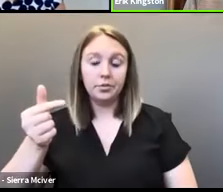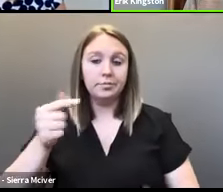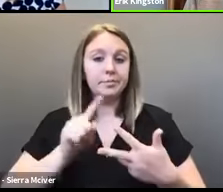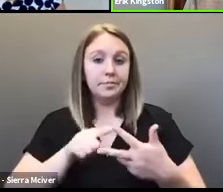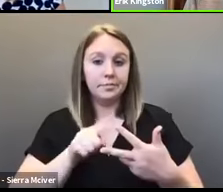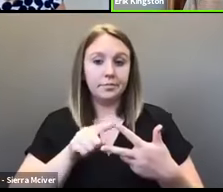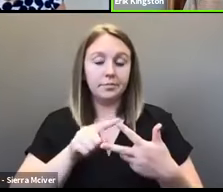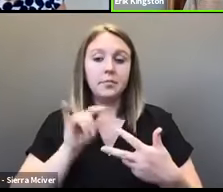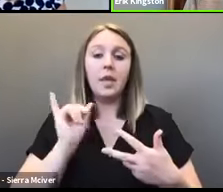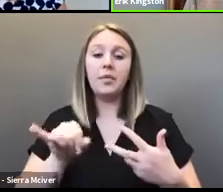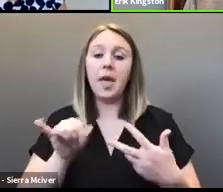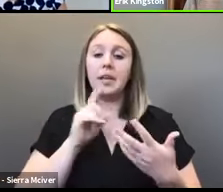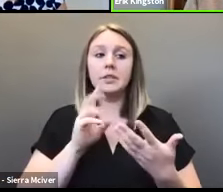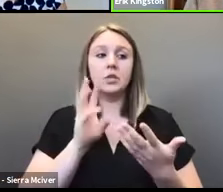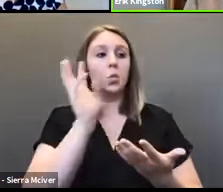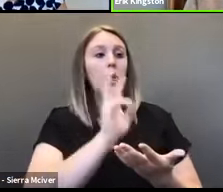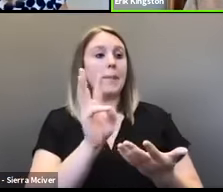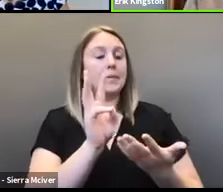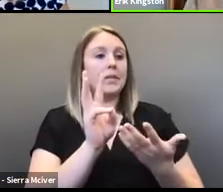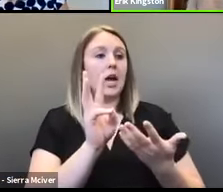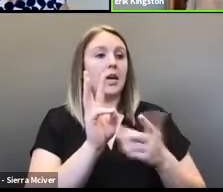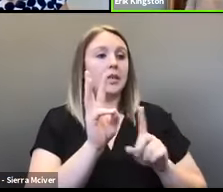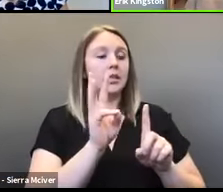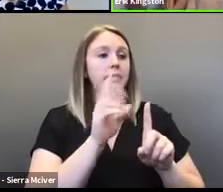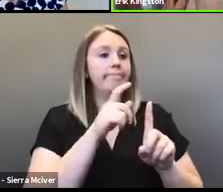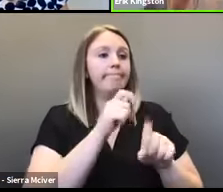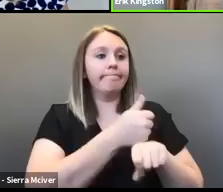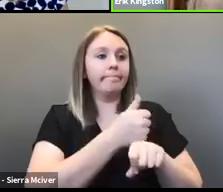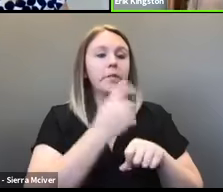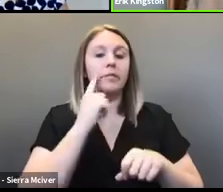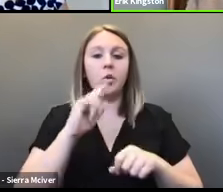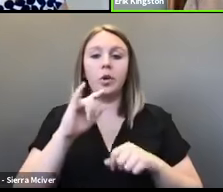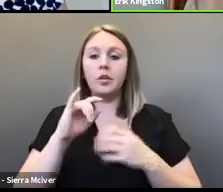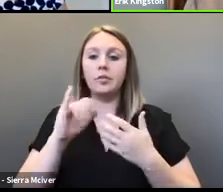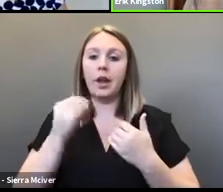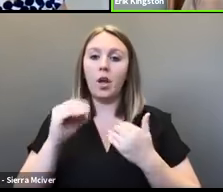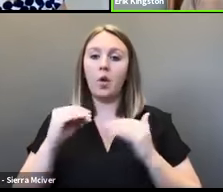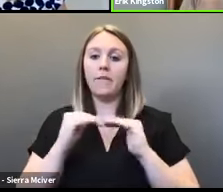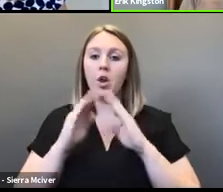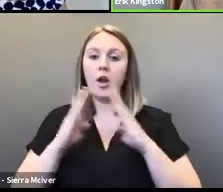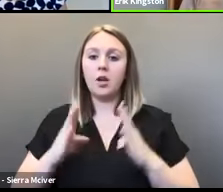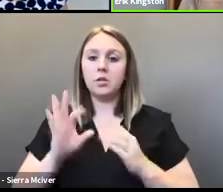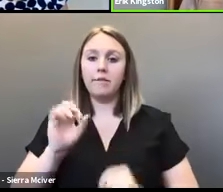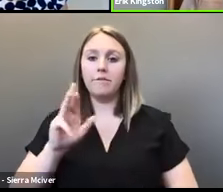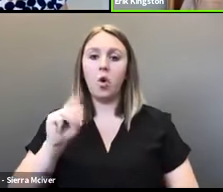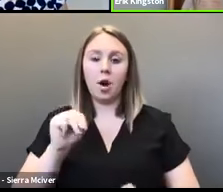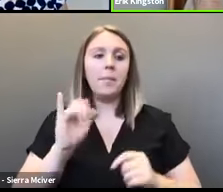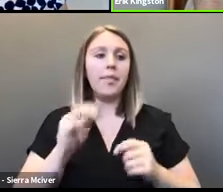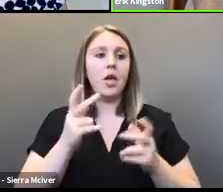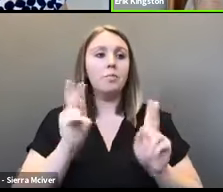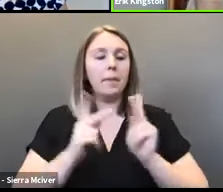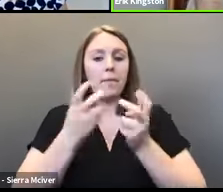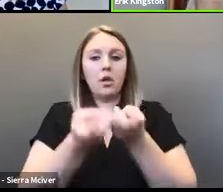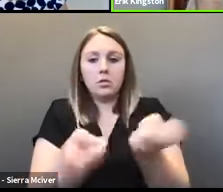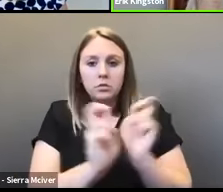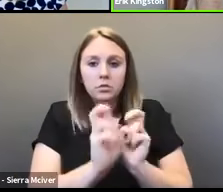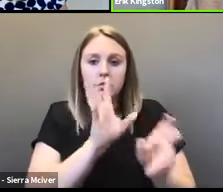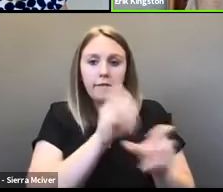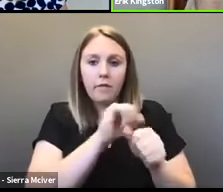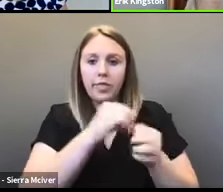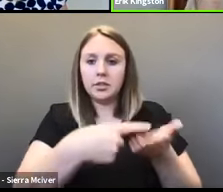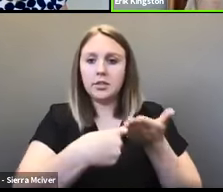a web presence for the Idaho fair housing forum, which is a group of stakeholders that either are impacted by, or, um, you know,